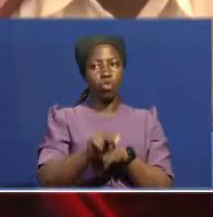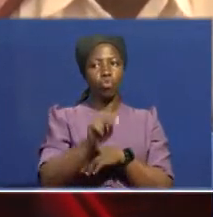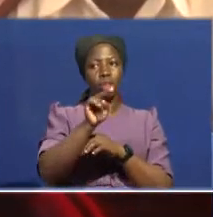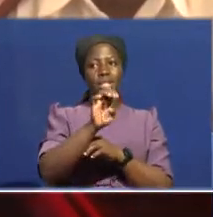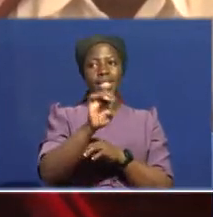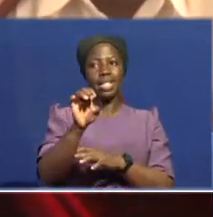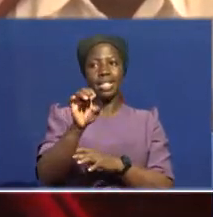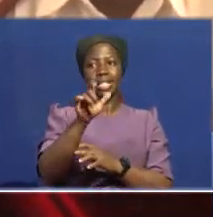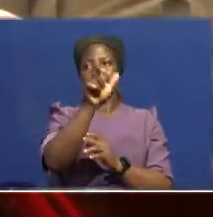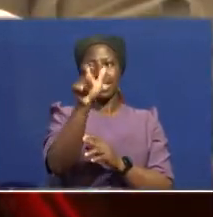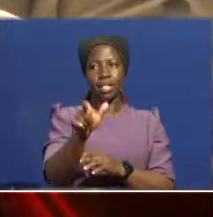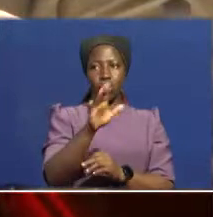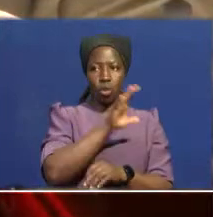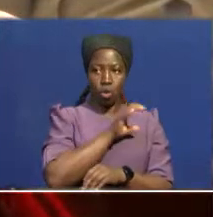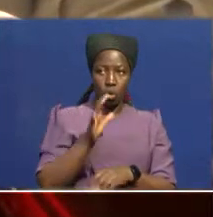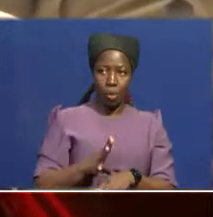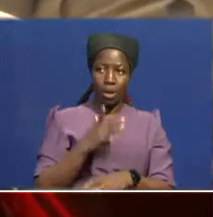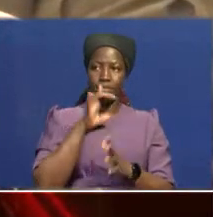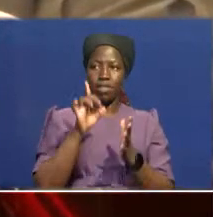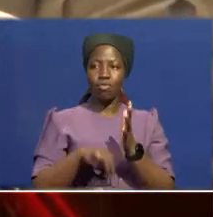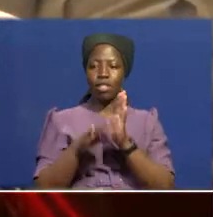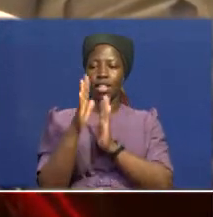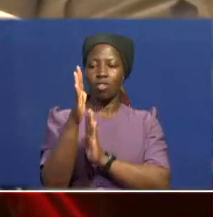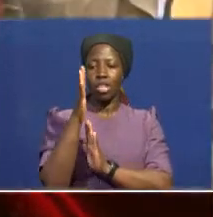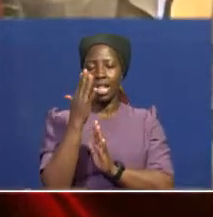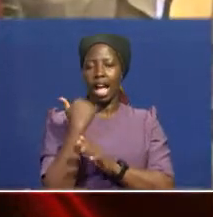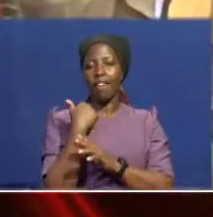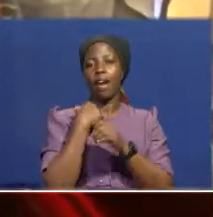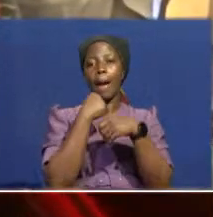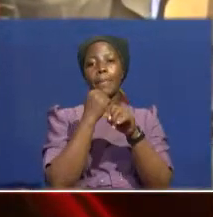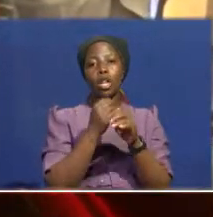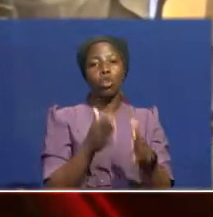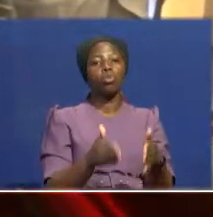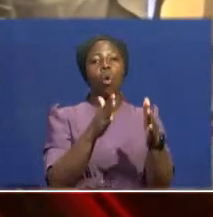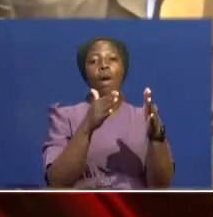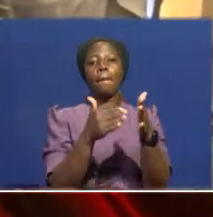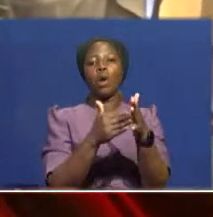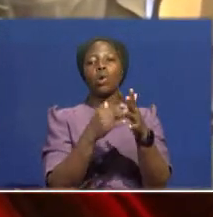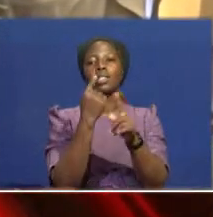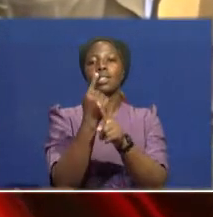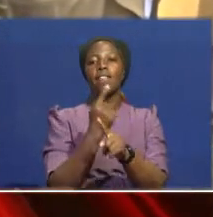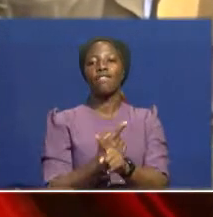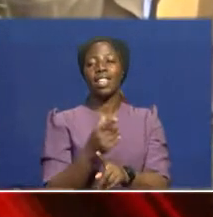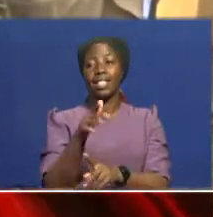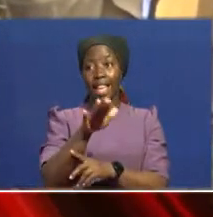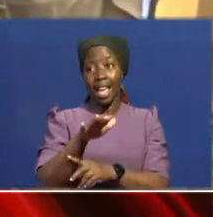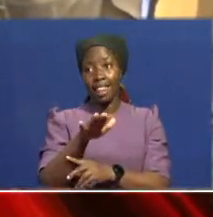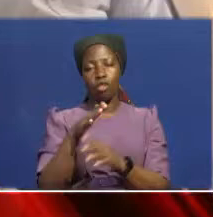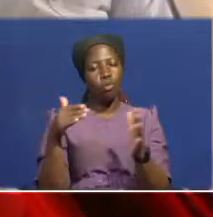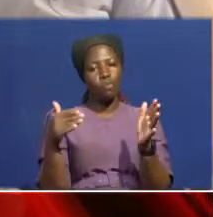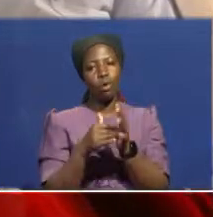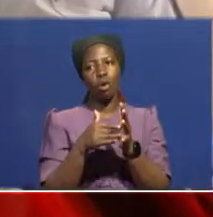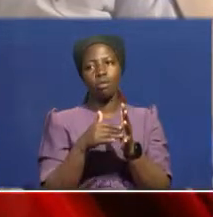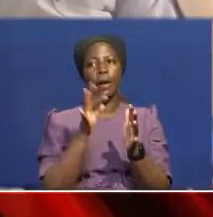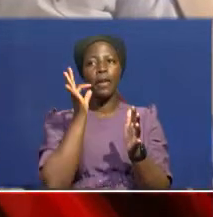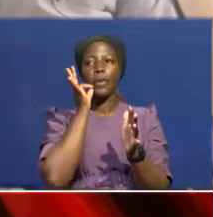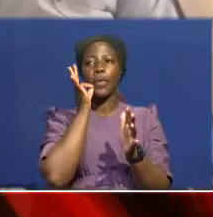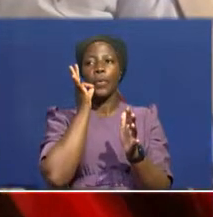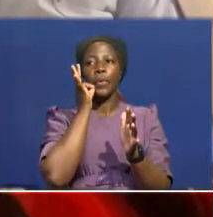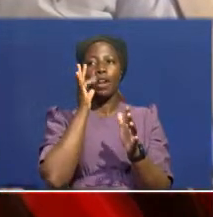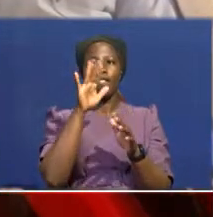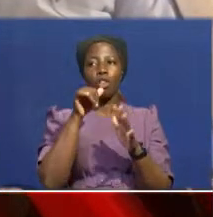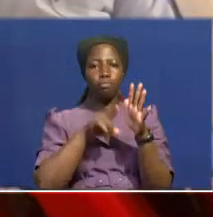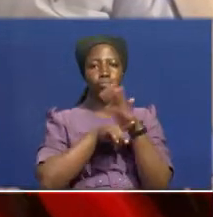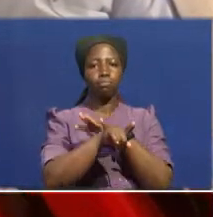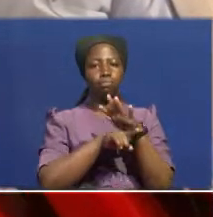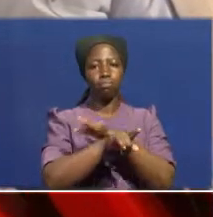says security apparatus will set up roadblocks at various strategic points to deter entry of marijuana in the country